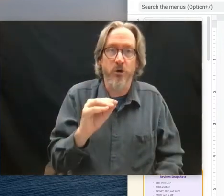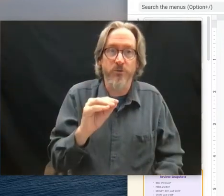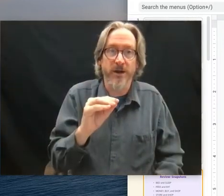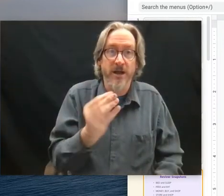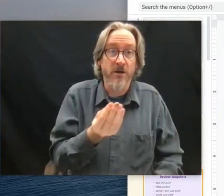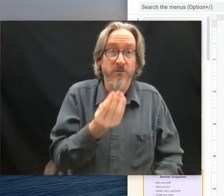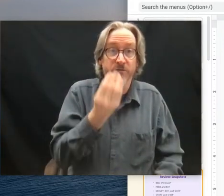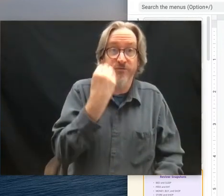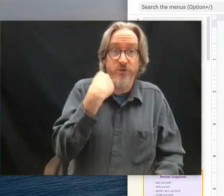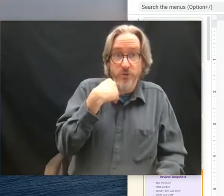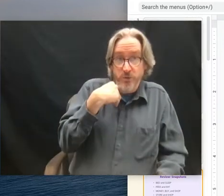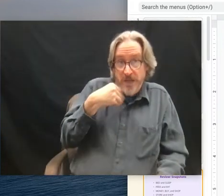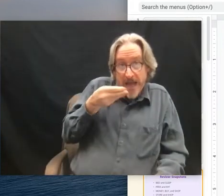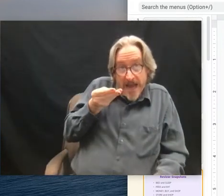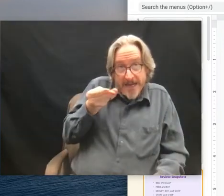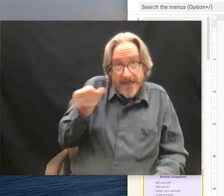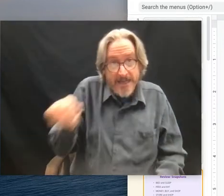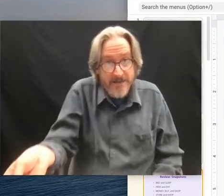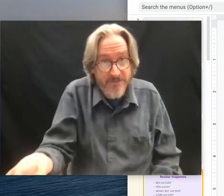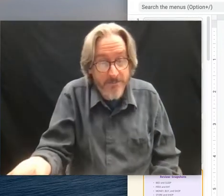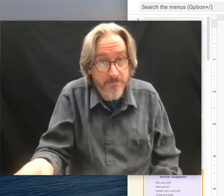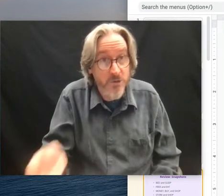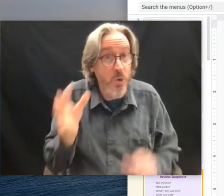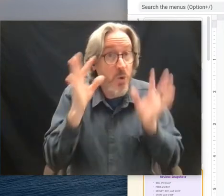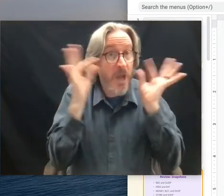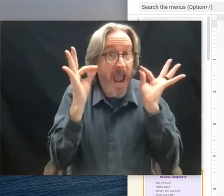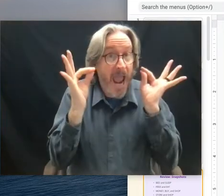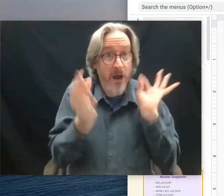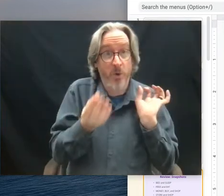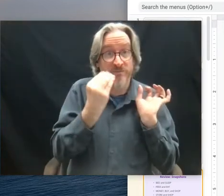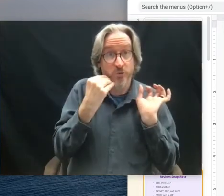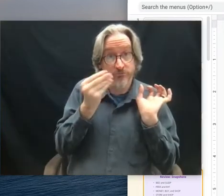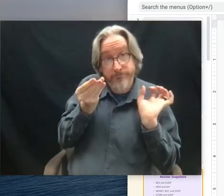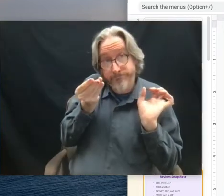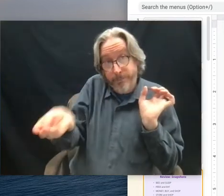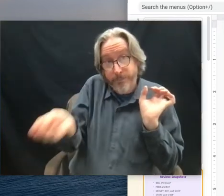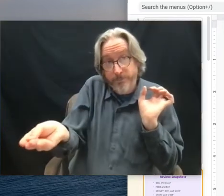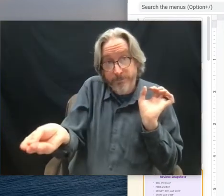to incorporate food I give them.